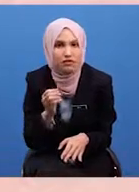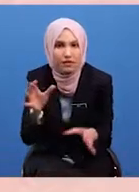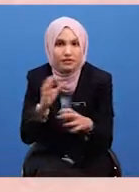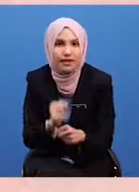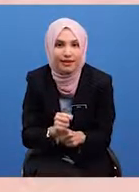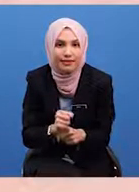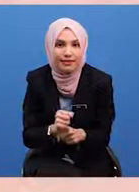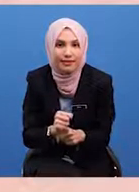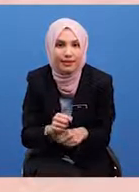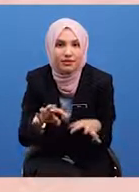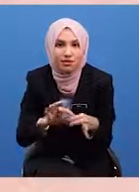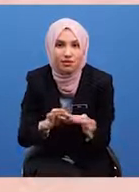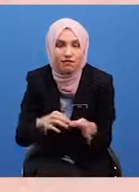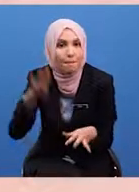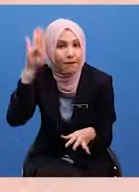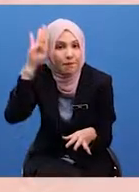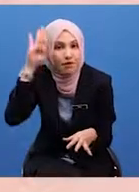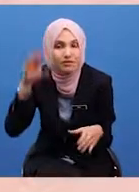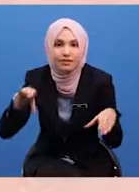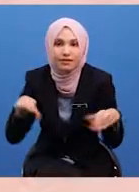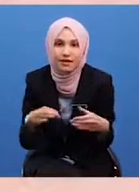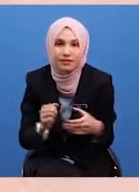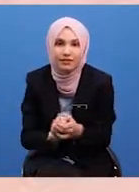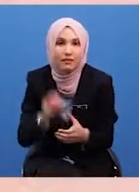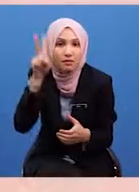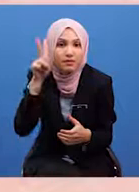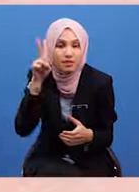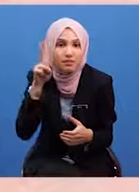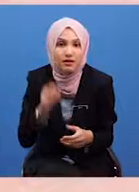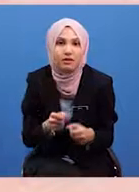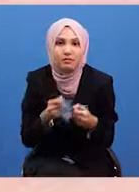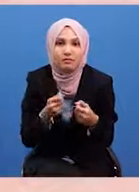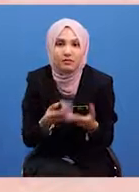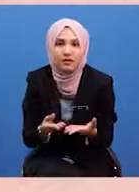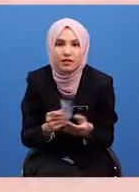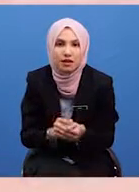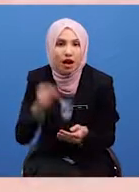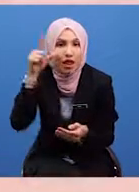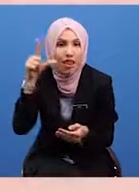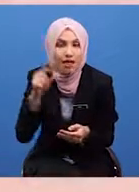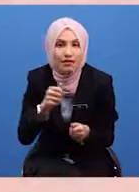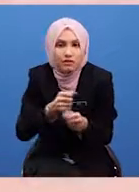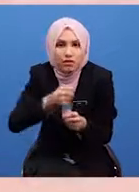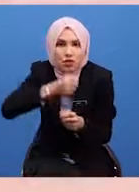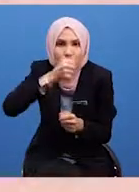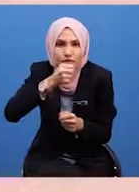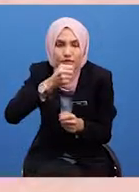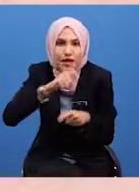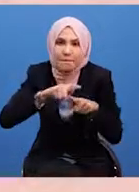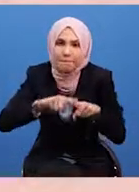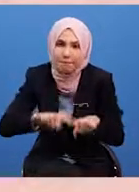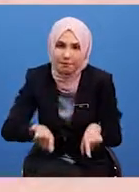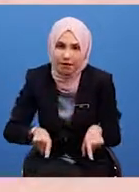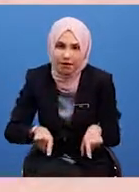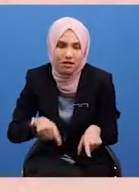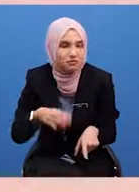from Bradbury's collections. Mr. Velos declares Lynn as the winner, but Lynn is not happy